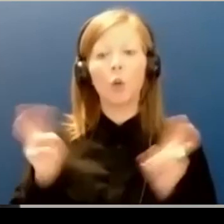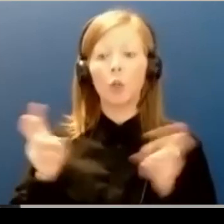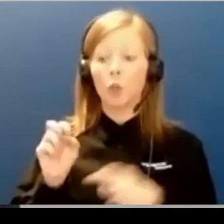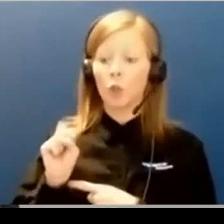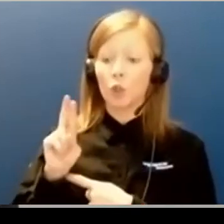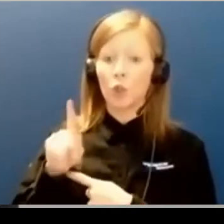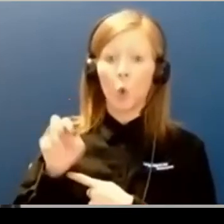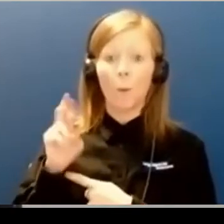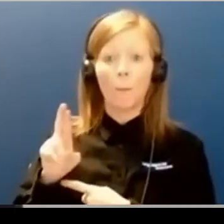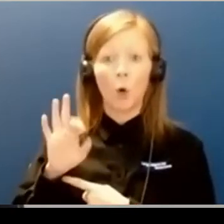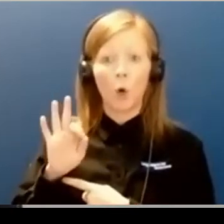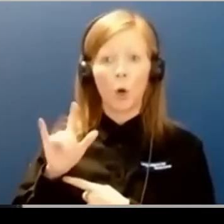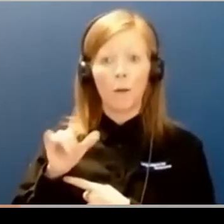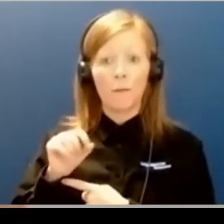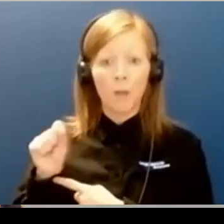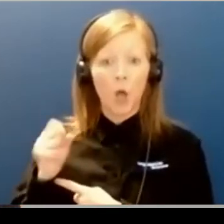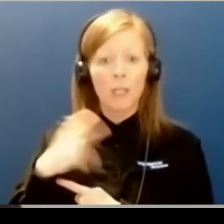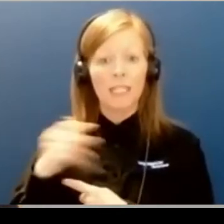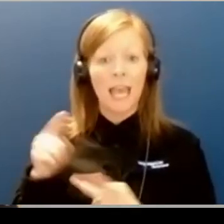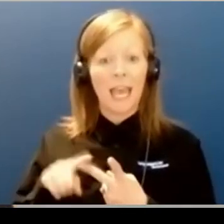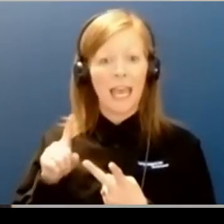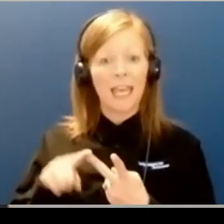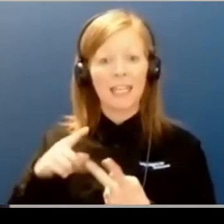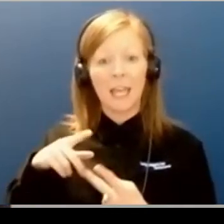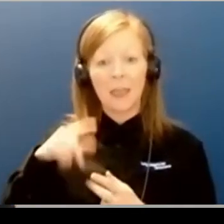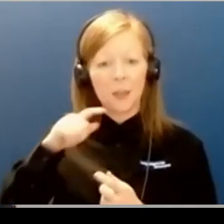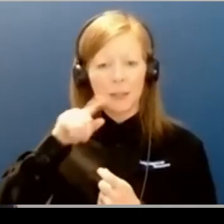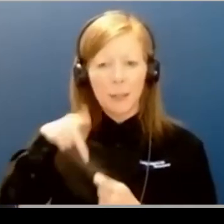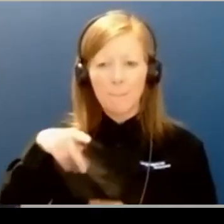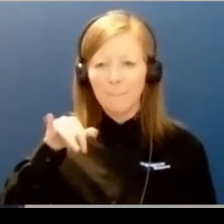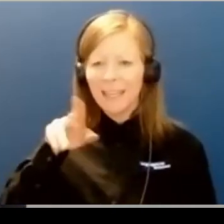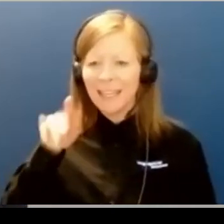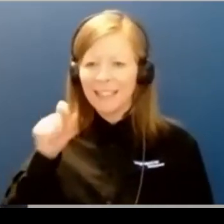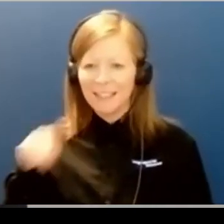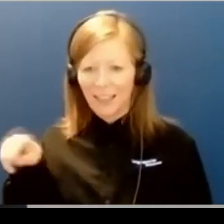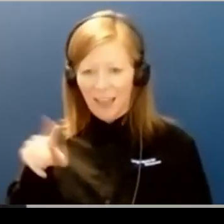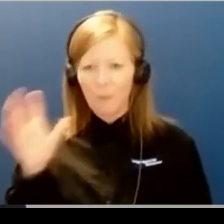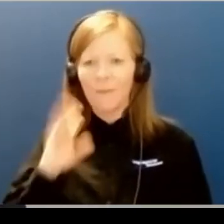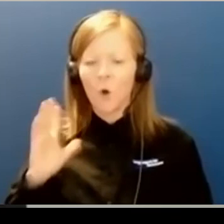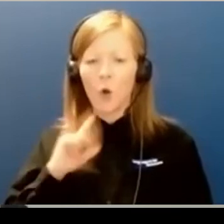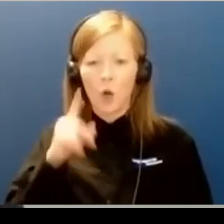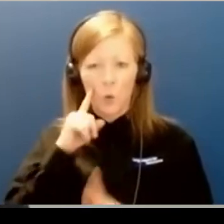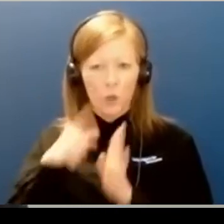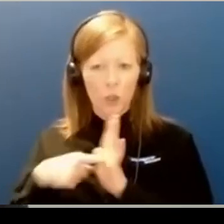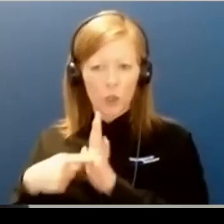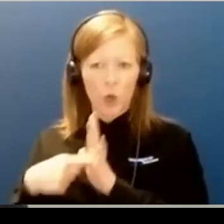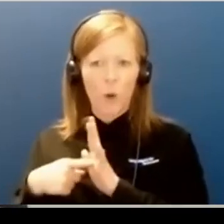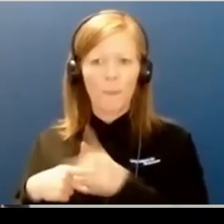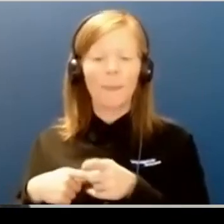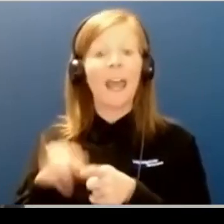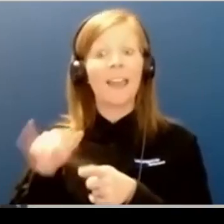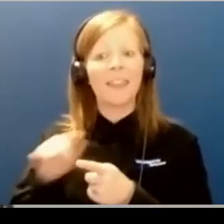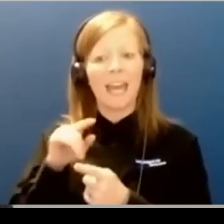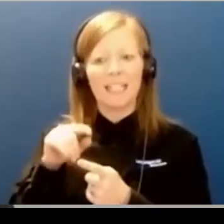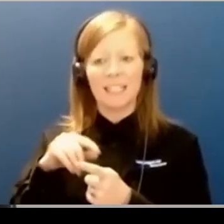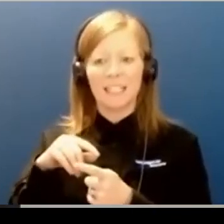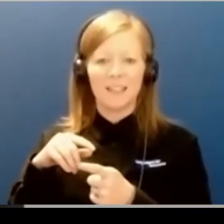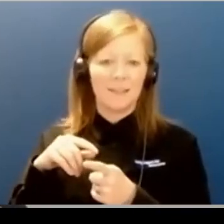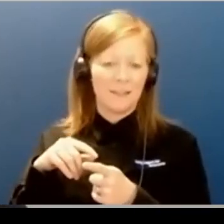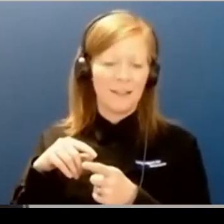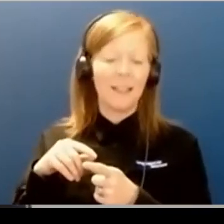little picks like Deanne was showing, but those that are specific for they are designed specifically to fit